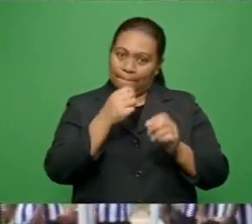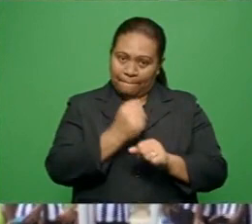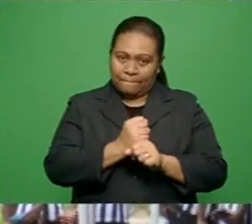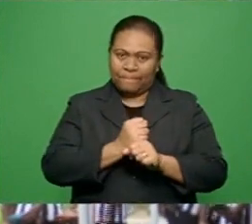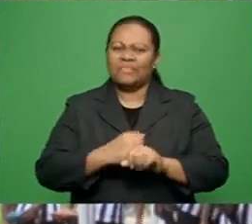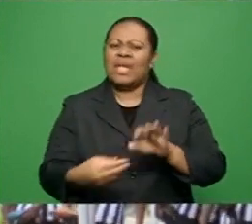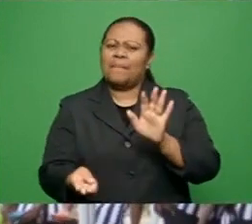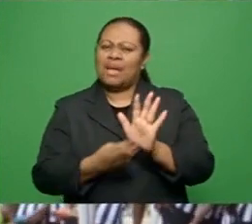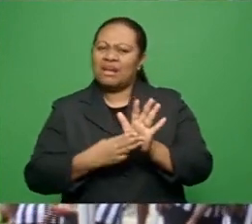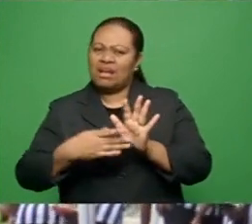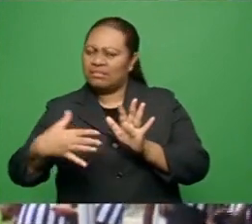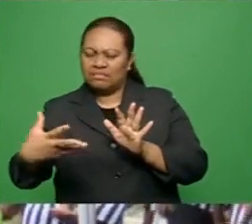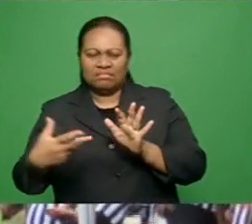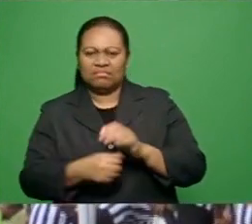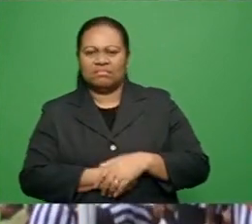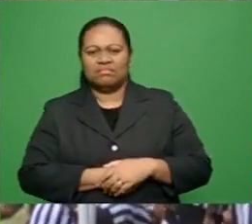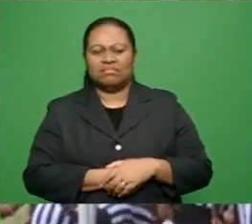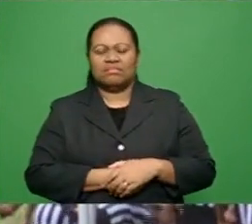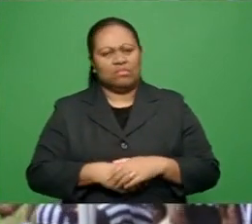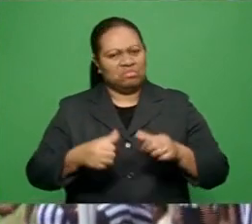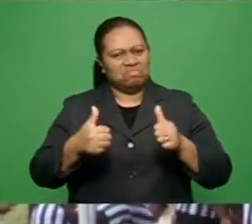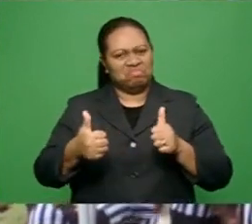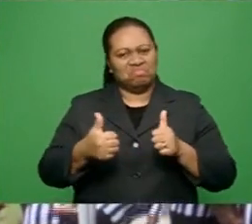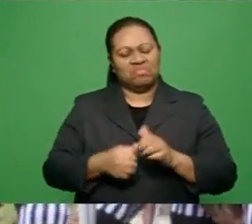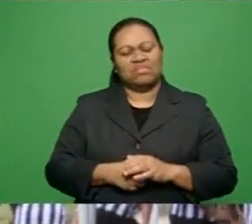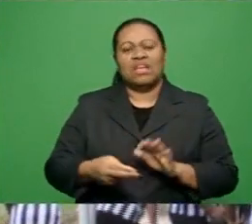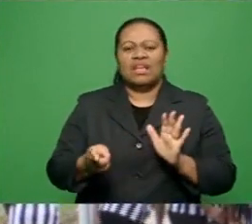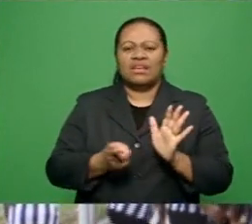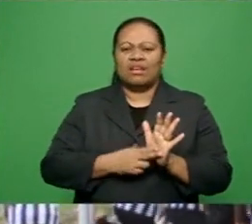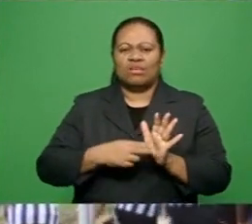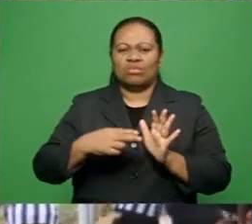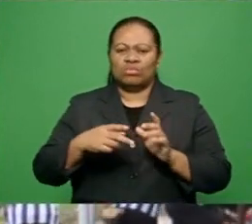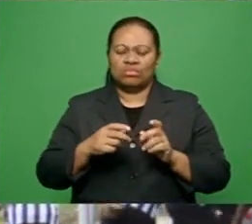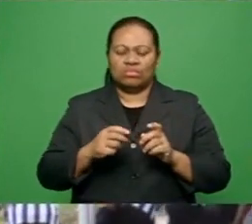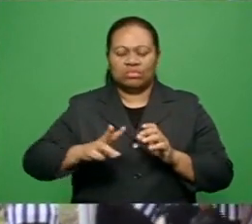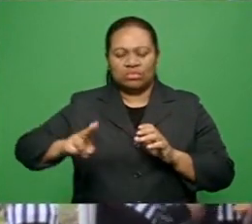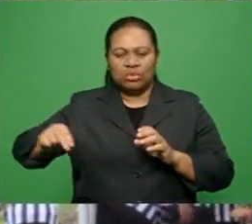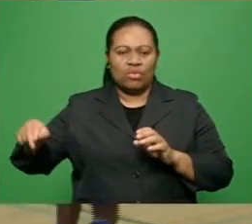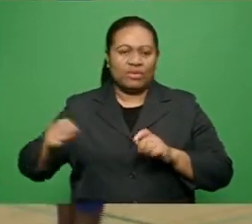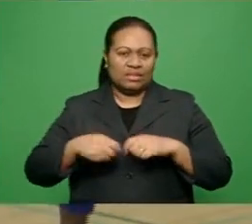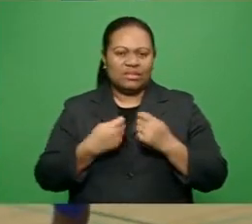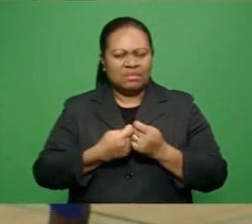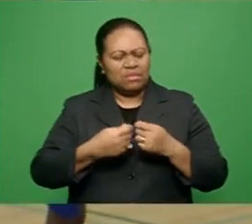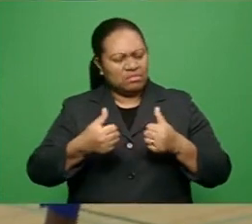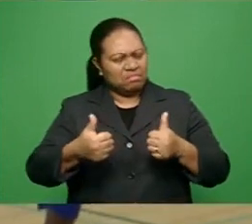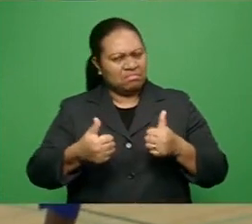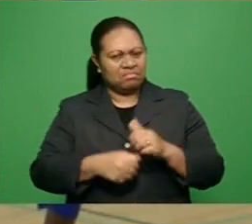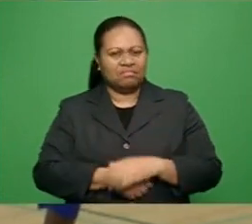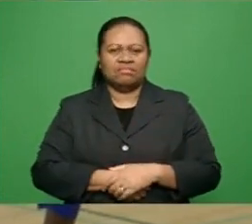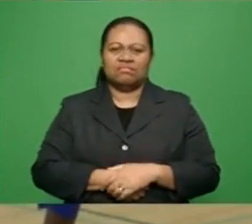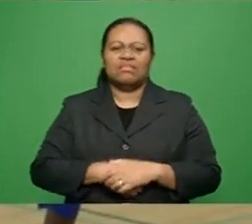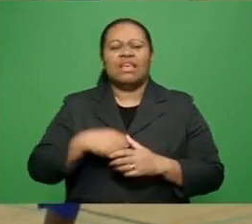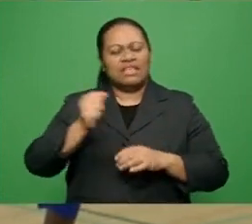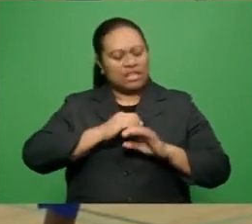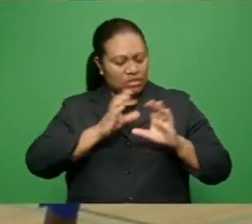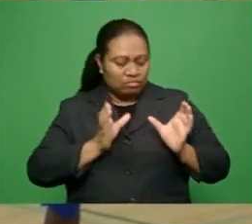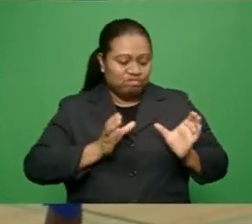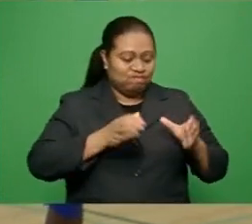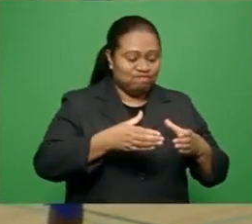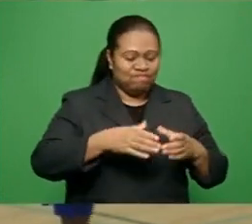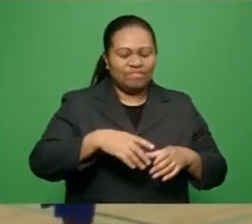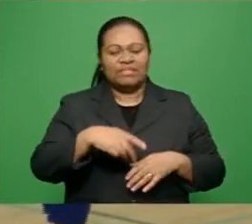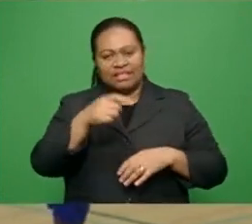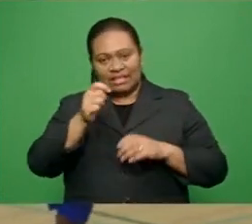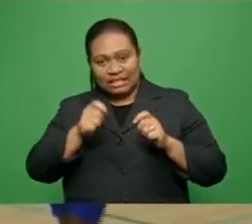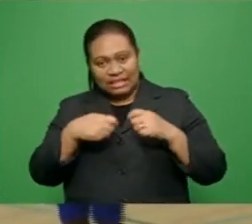Manasa Levadi has been phenomenal in defense. Nasoni Mereke, standout performer for this game for me. And of course the whole team, because this is always a